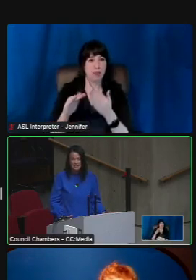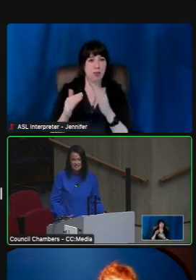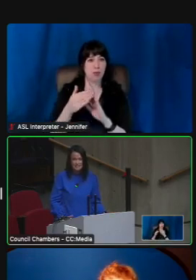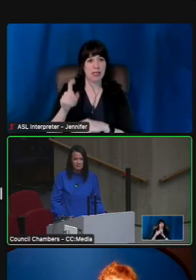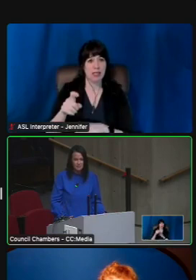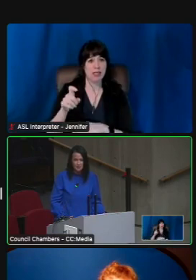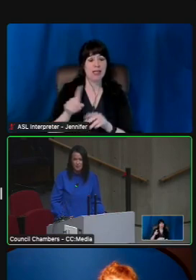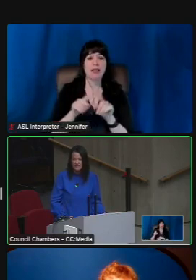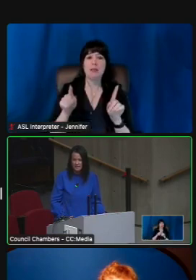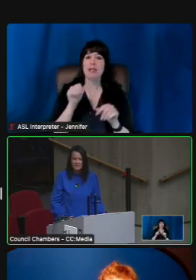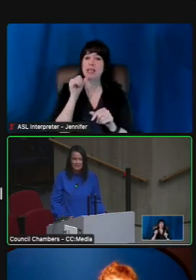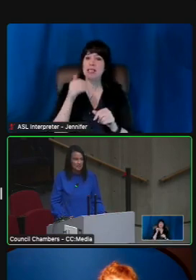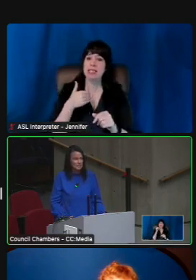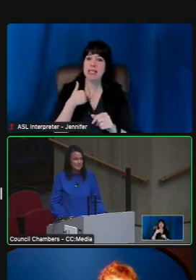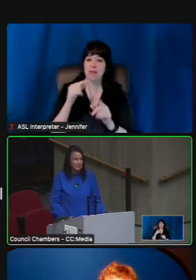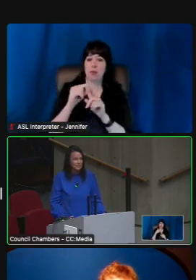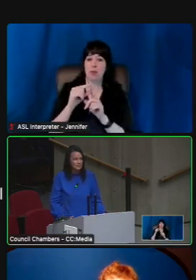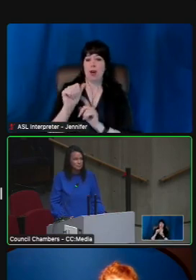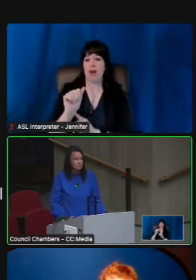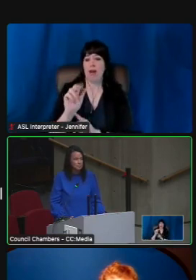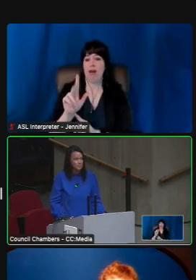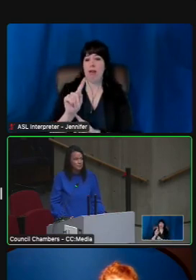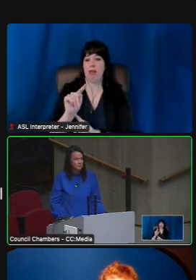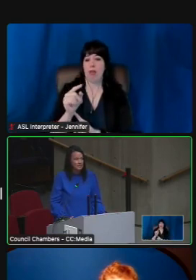maybe doesn't have authority in the name itself.